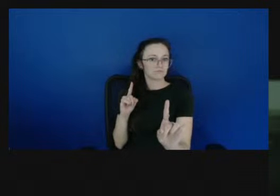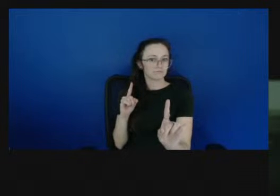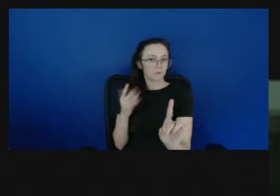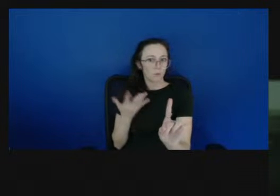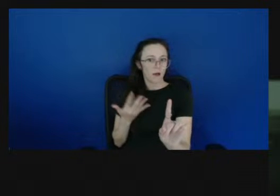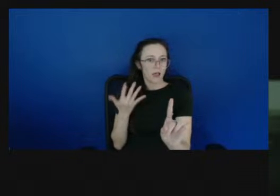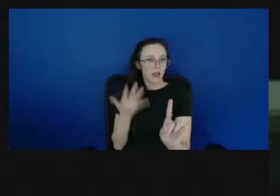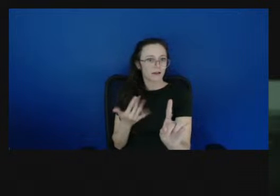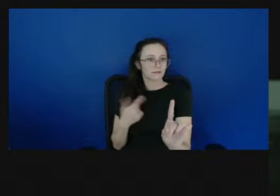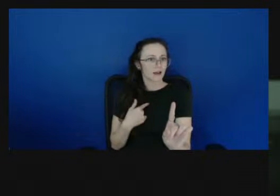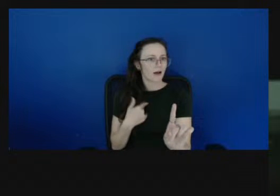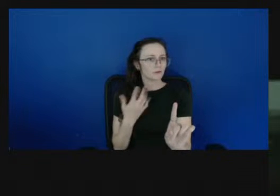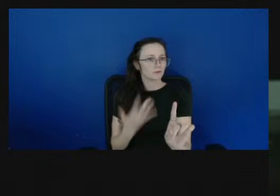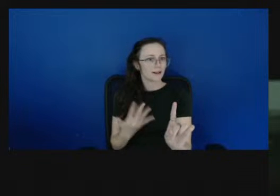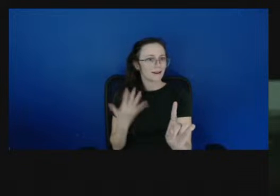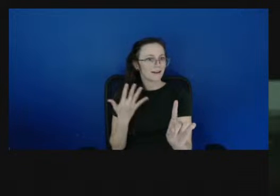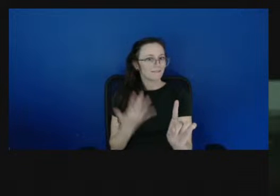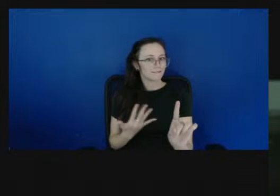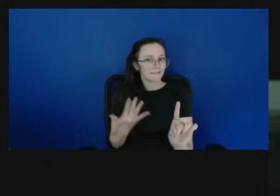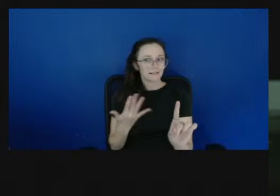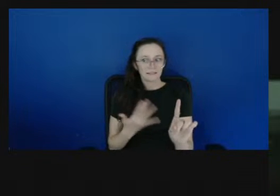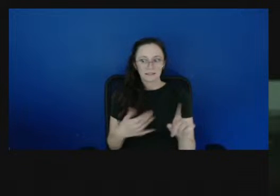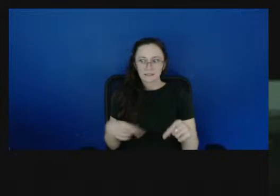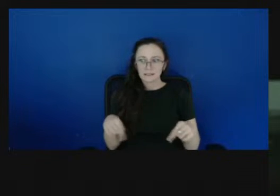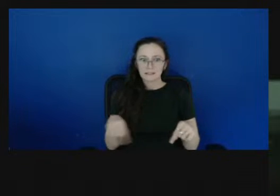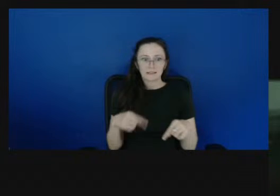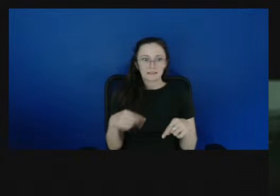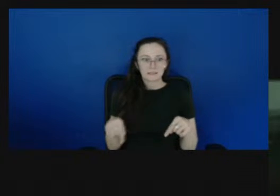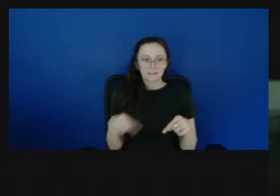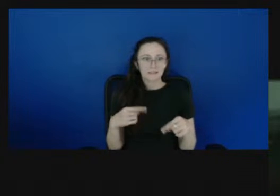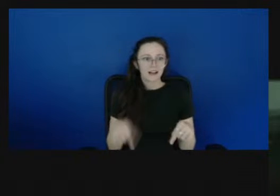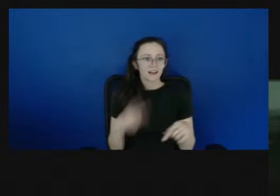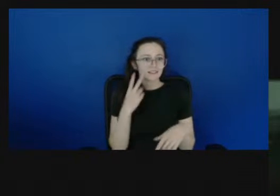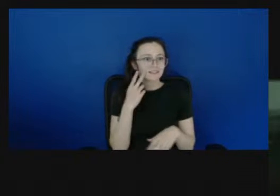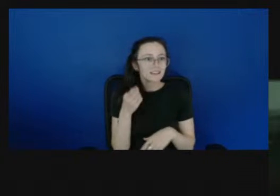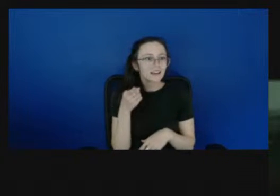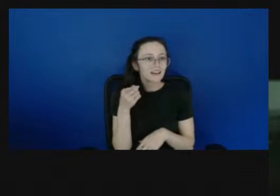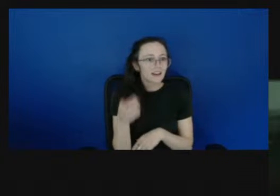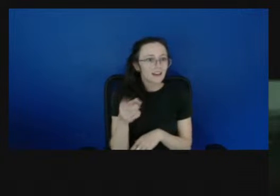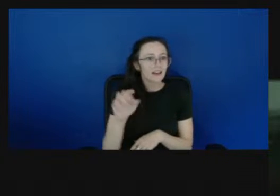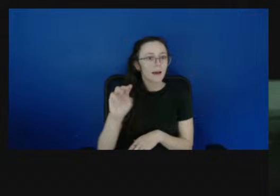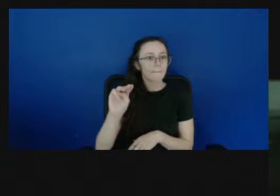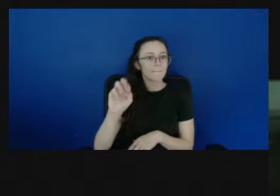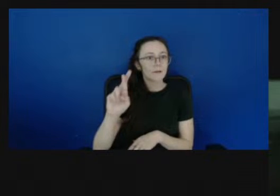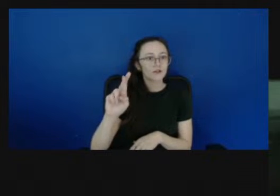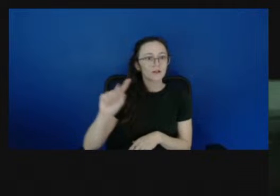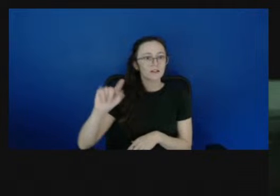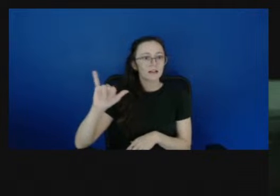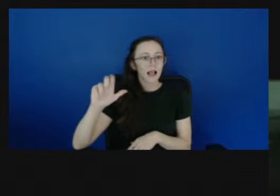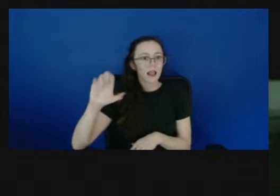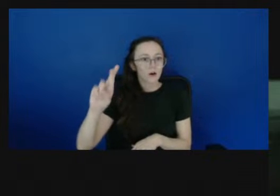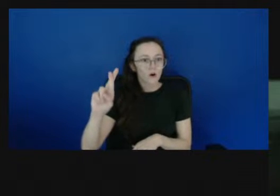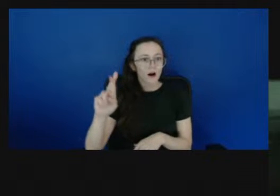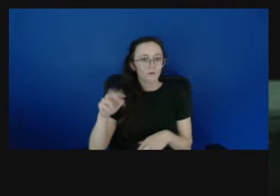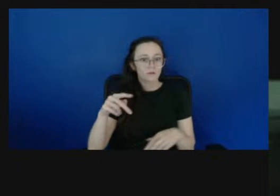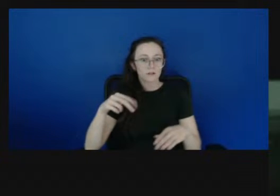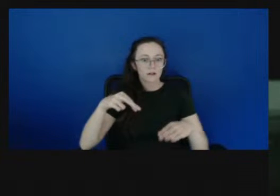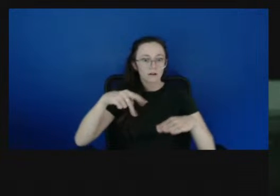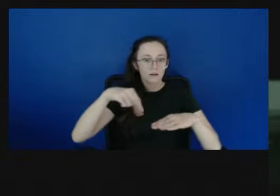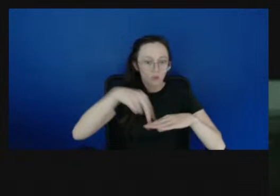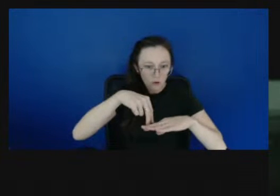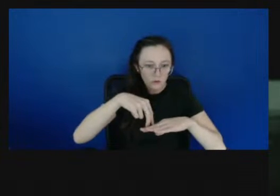hour, and I got terribly worked up, for I could see that Mr. Taylor had gone right up to the edge of the pit in spite of the warnings that he'd had. 3 other